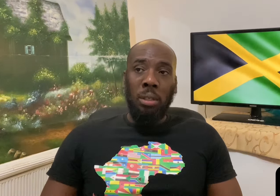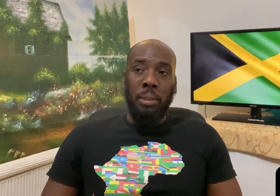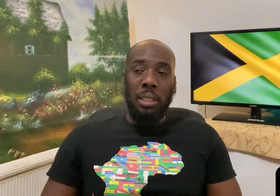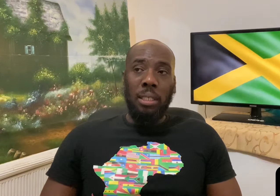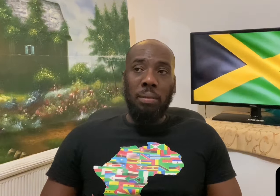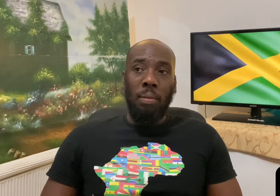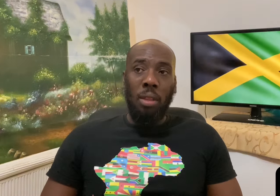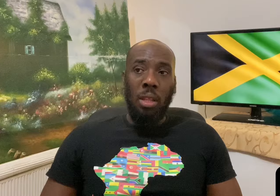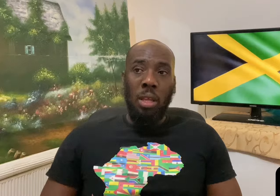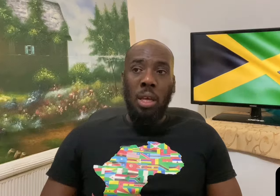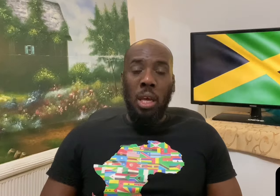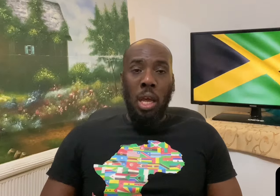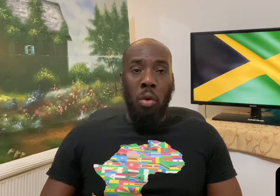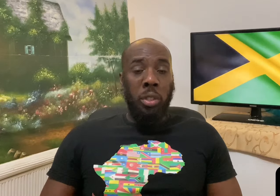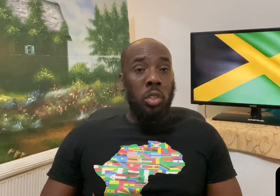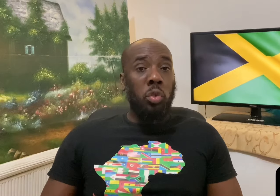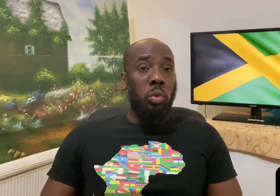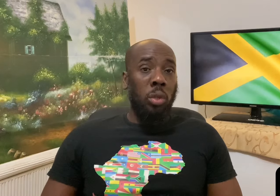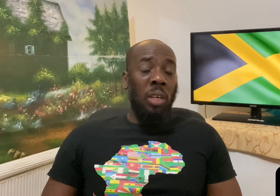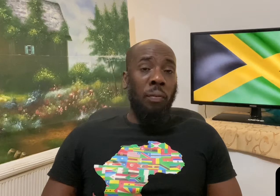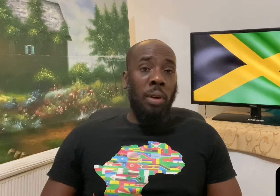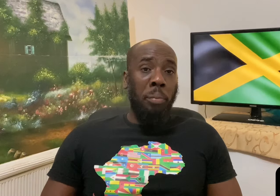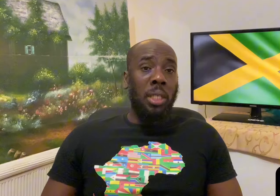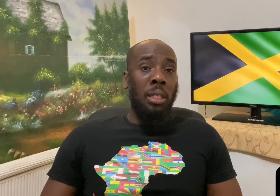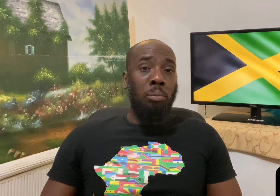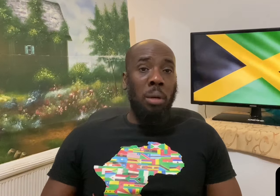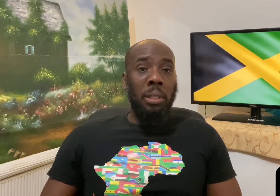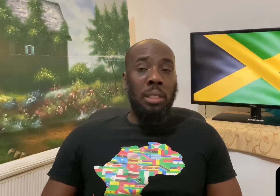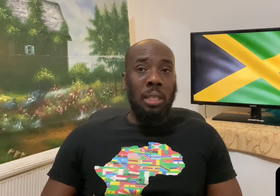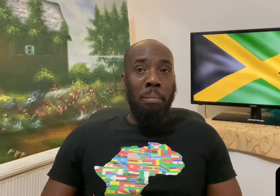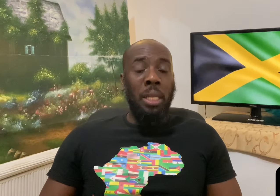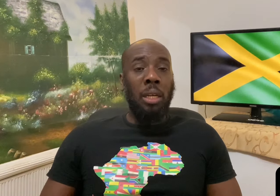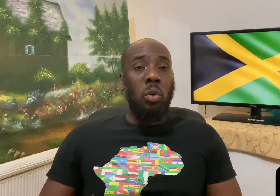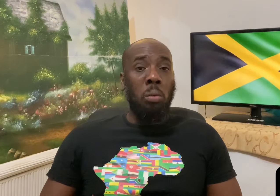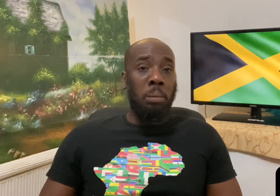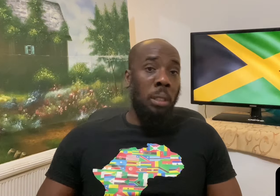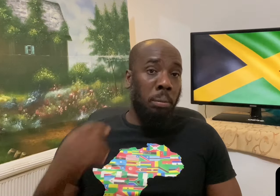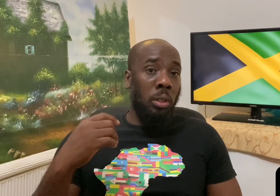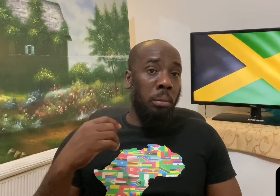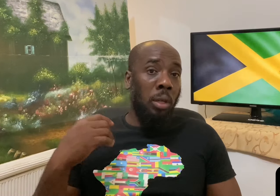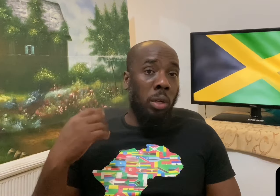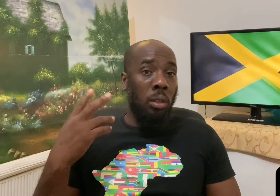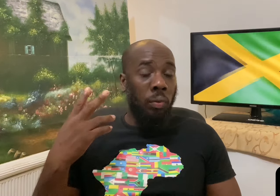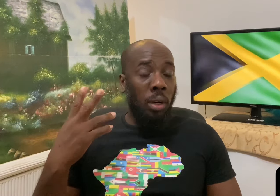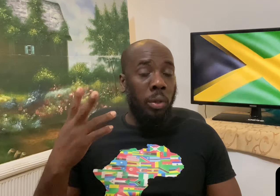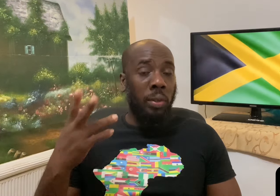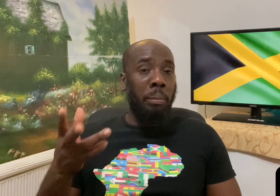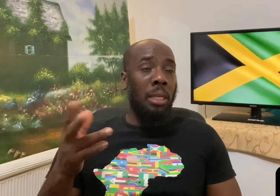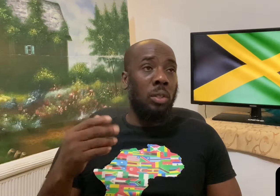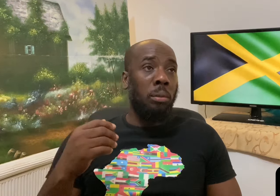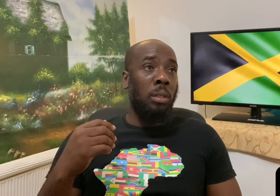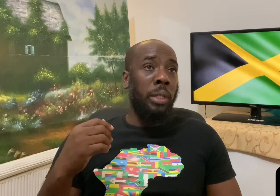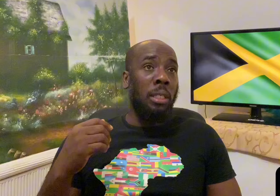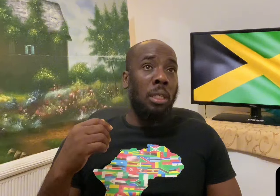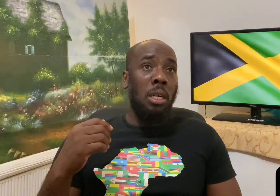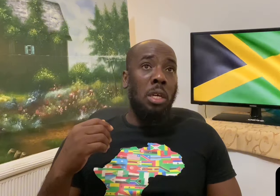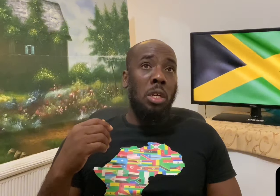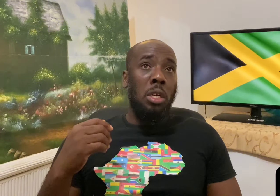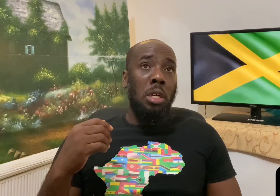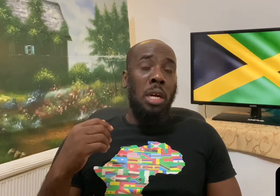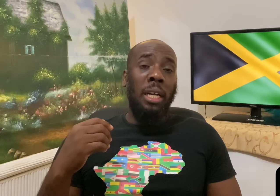what Julius Malema said, which is true. If a president promised 1 million homes, people are going to be looking forward to 1 million